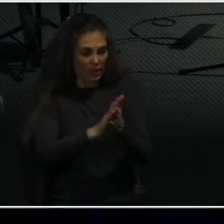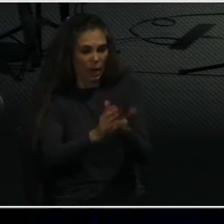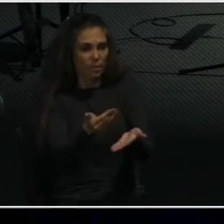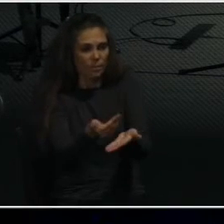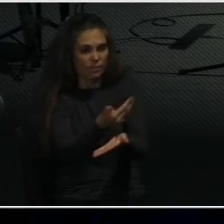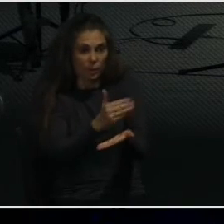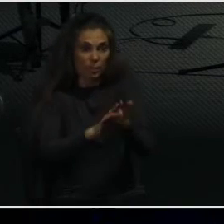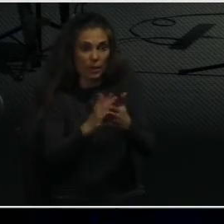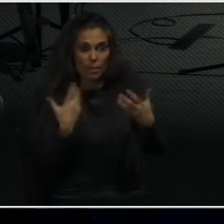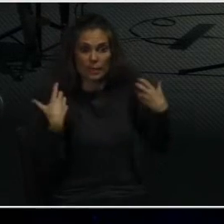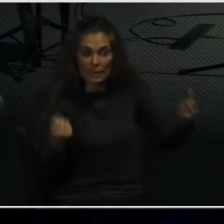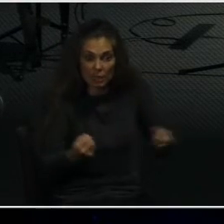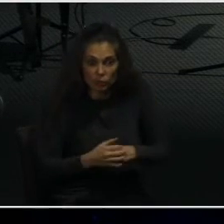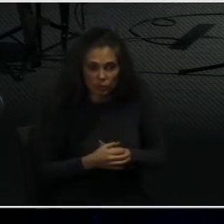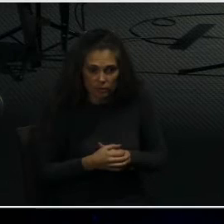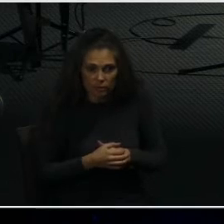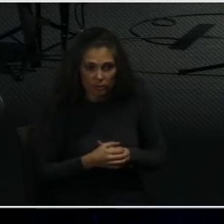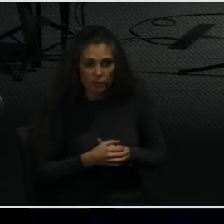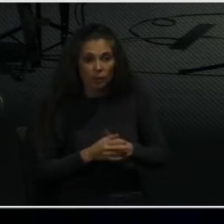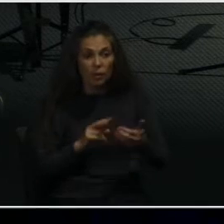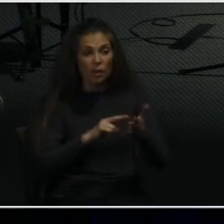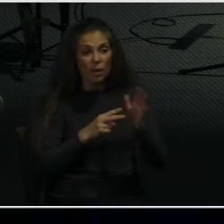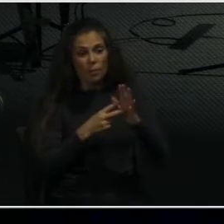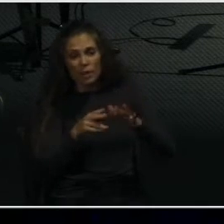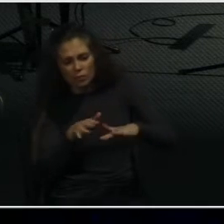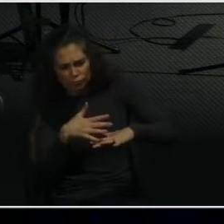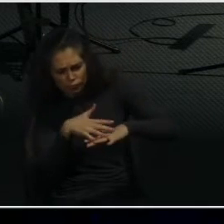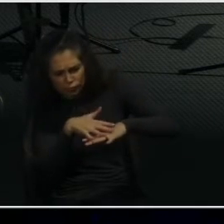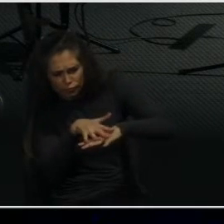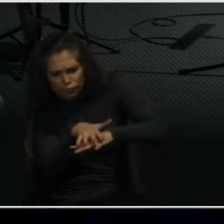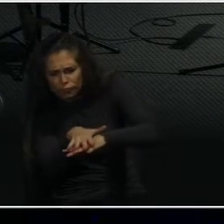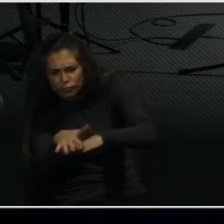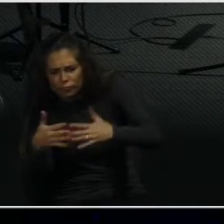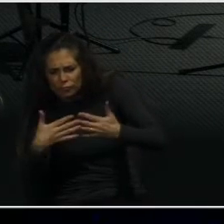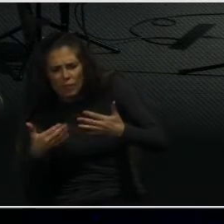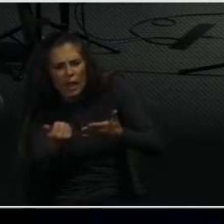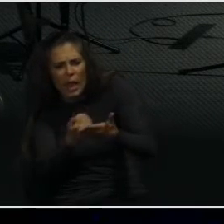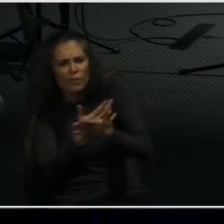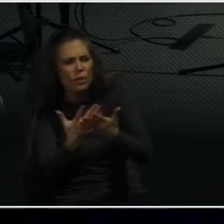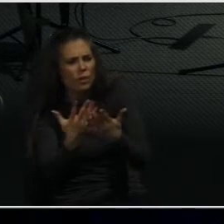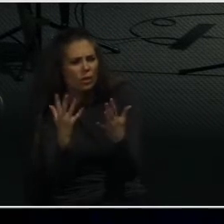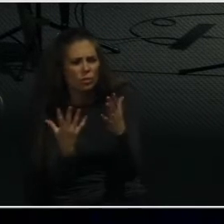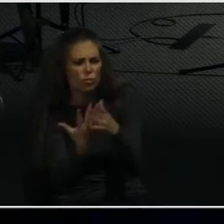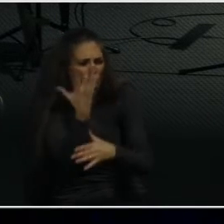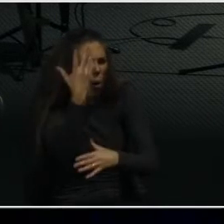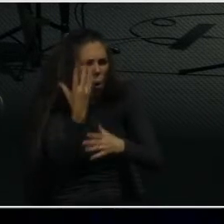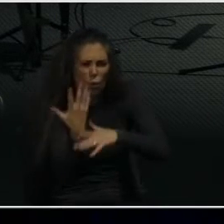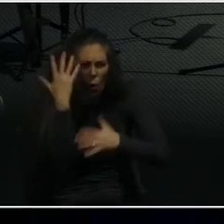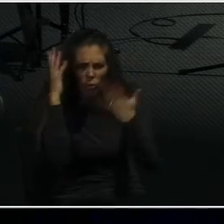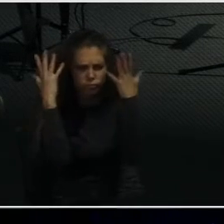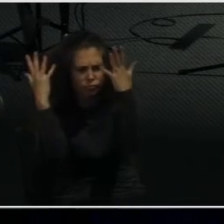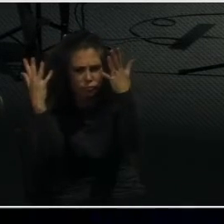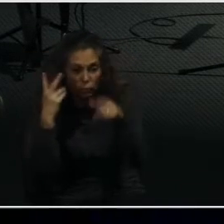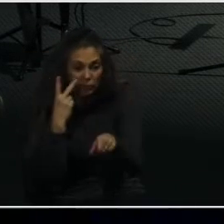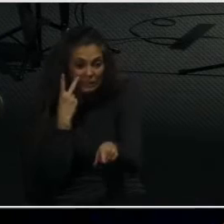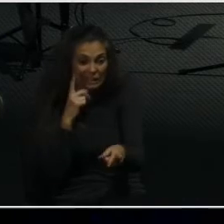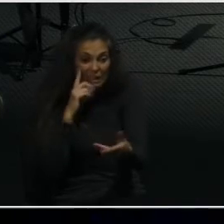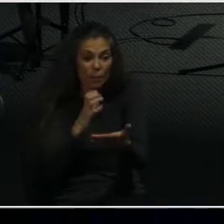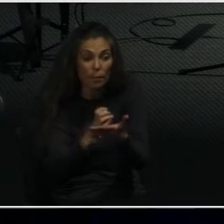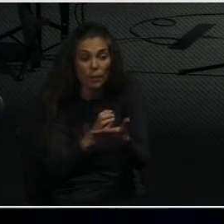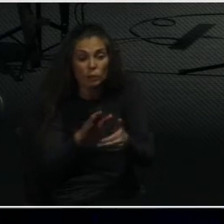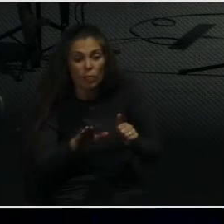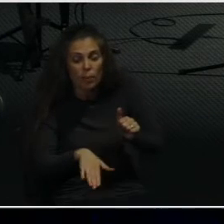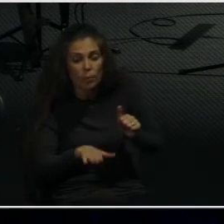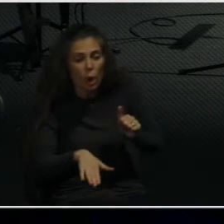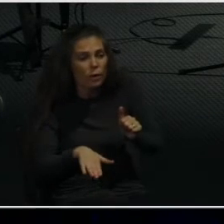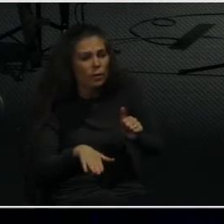healed, so that everything will live where the river grows. And you see that on the bottom of this picture, where at the